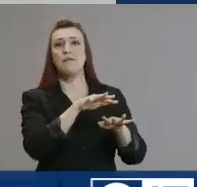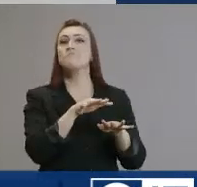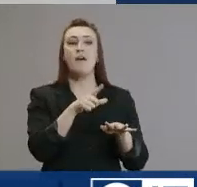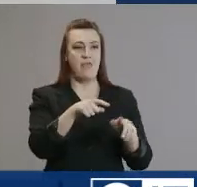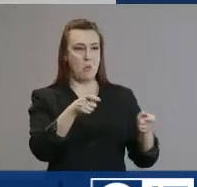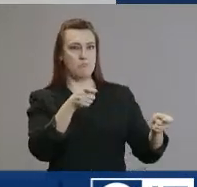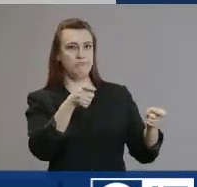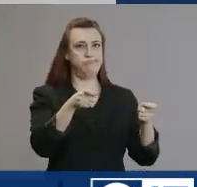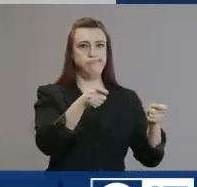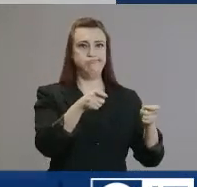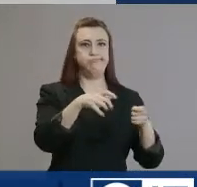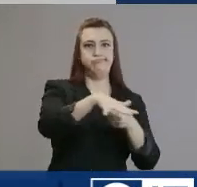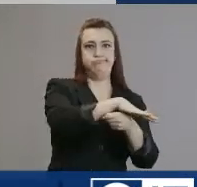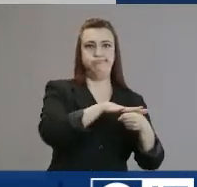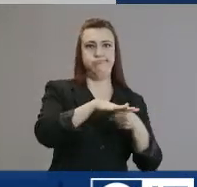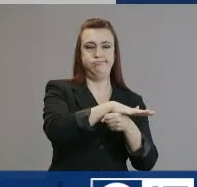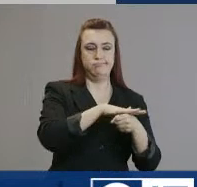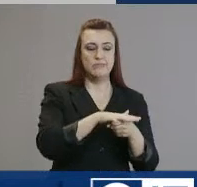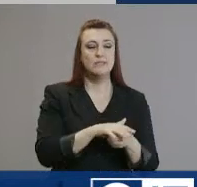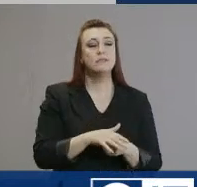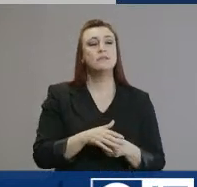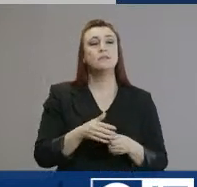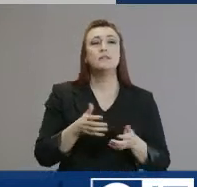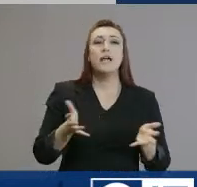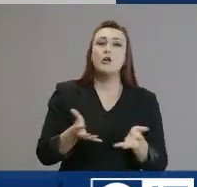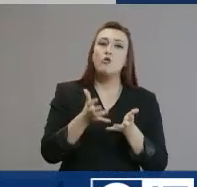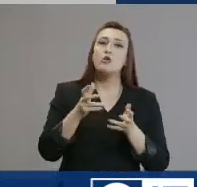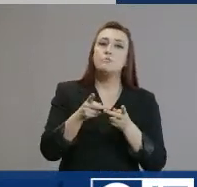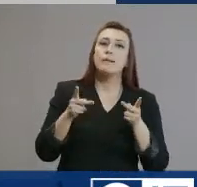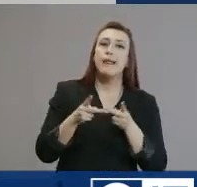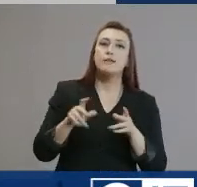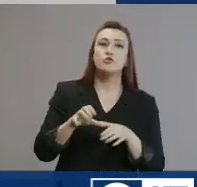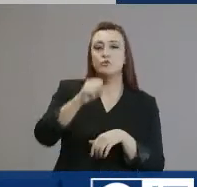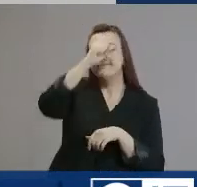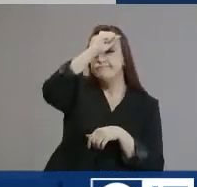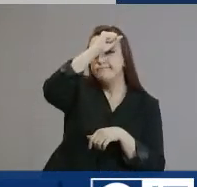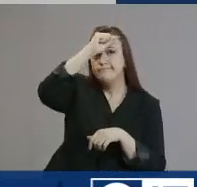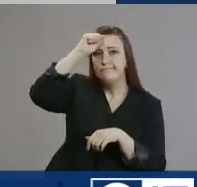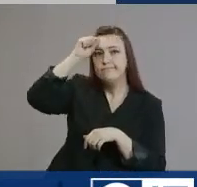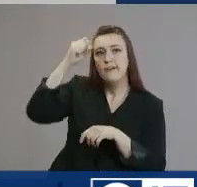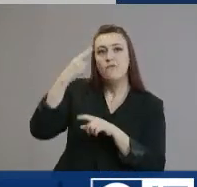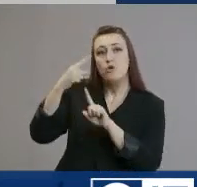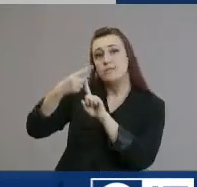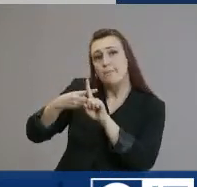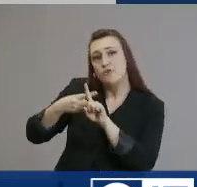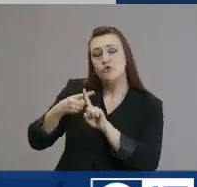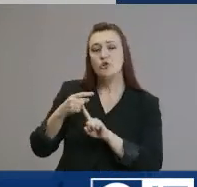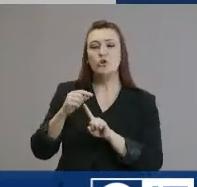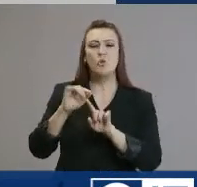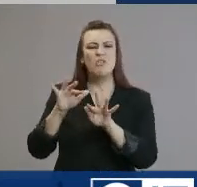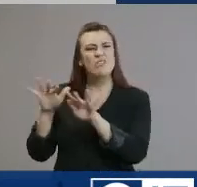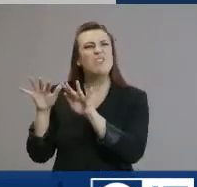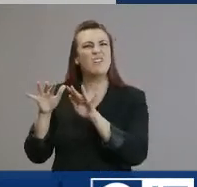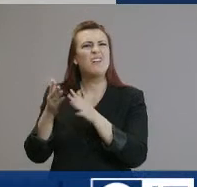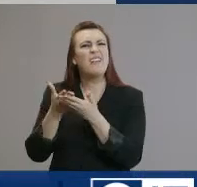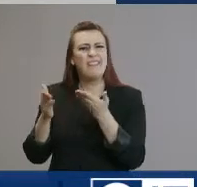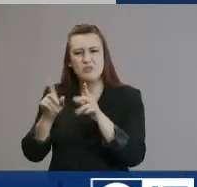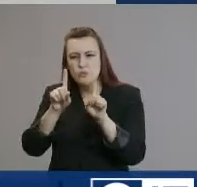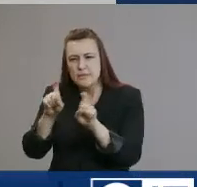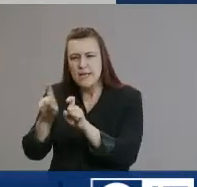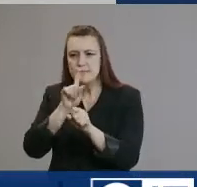encourages them to do symptom screens of their employees when they come in, and other things to prevent the spread of the disease.